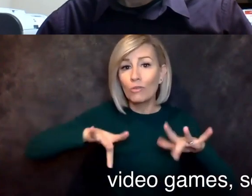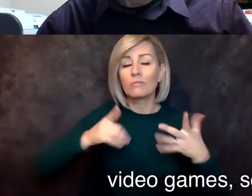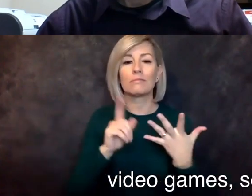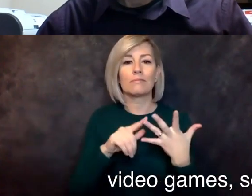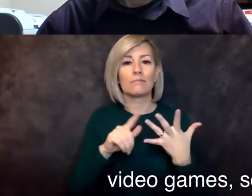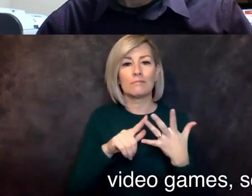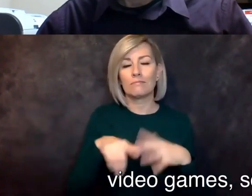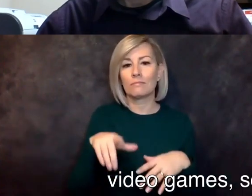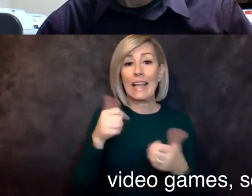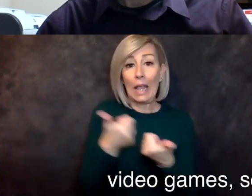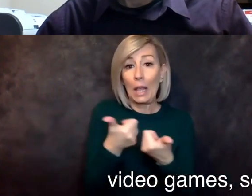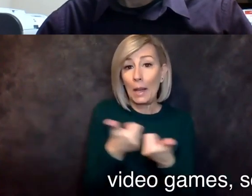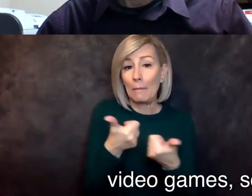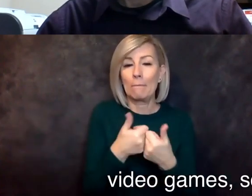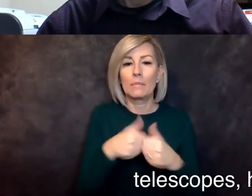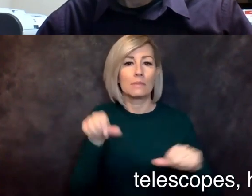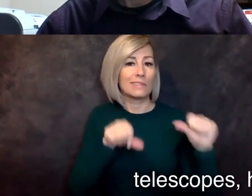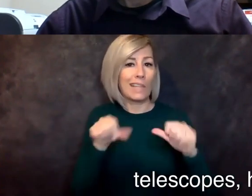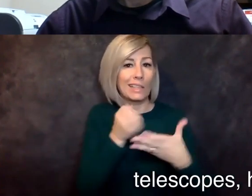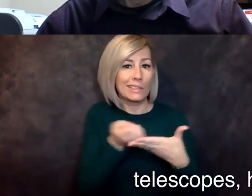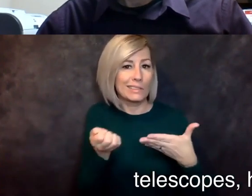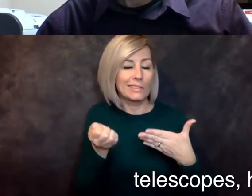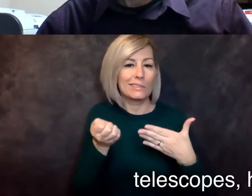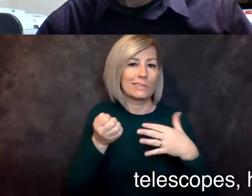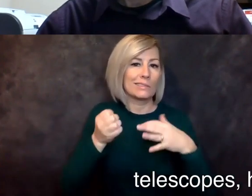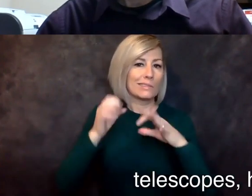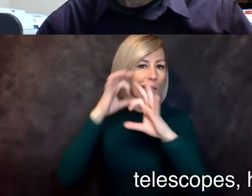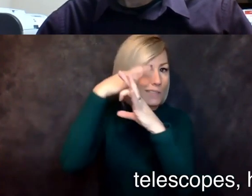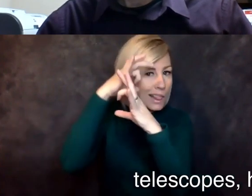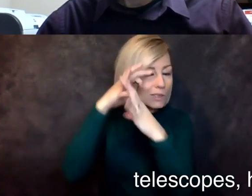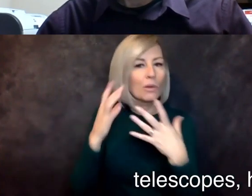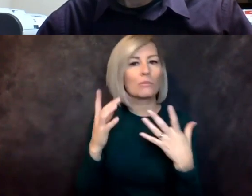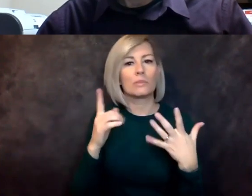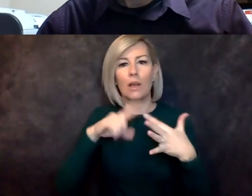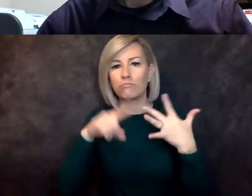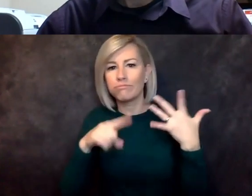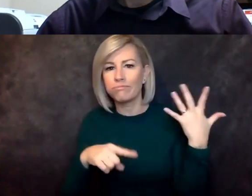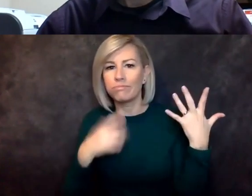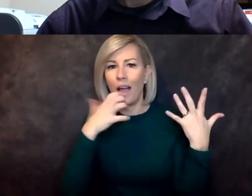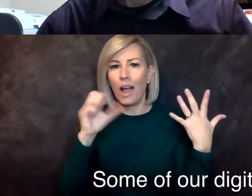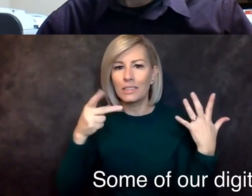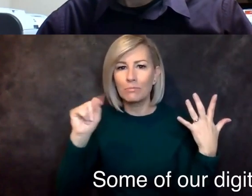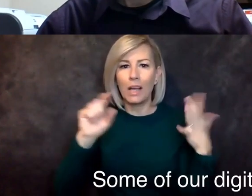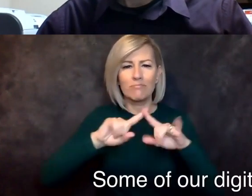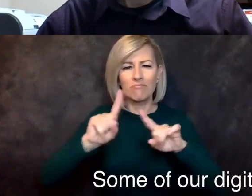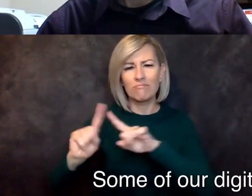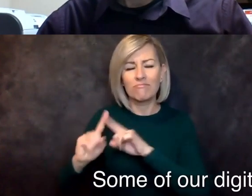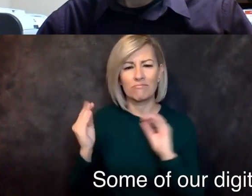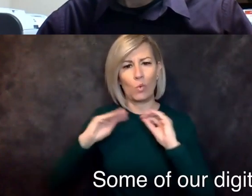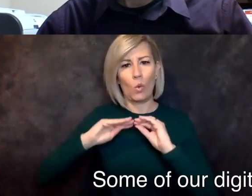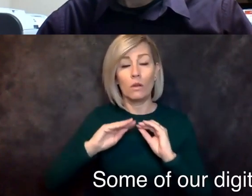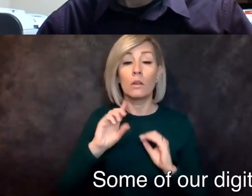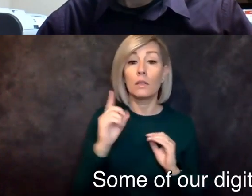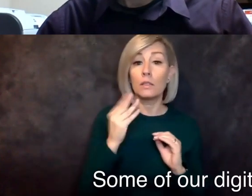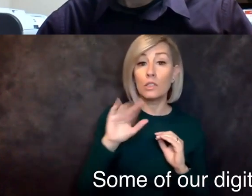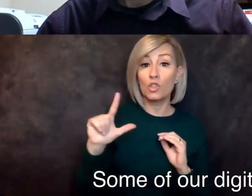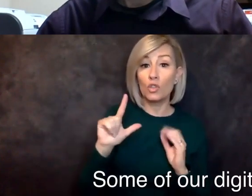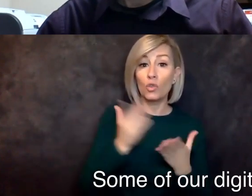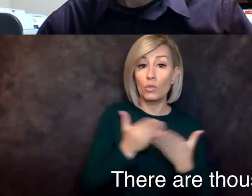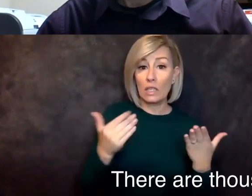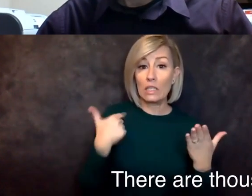video games, science equipment like telescopes, hotspots, and more. Some of our digital items